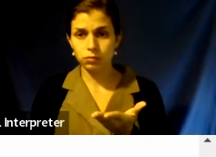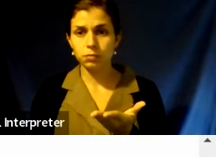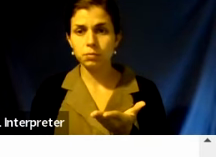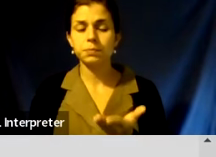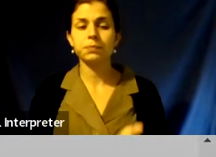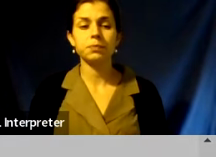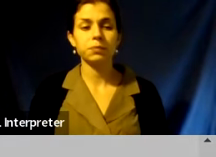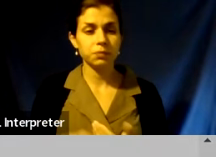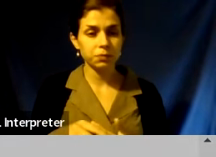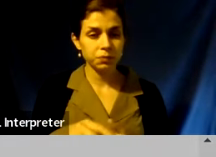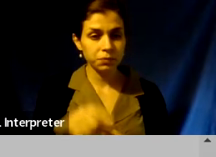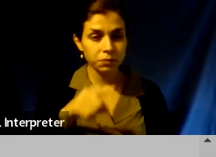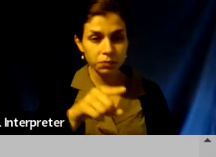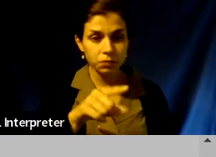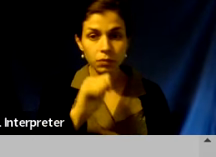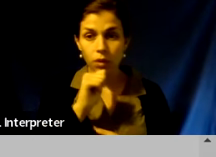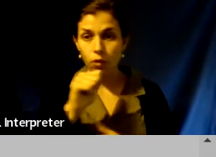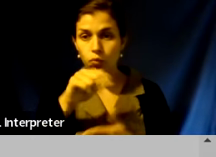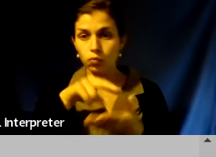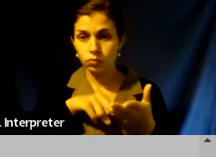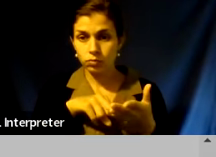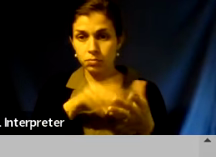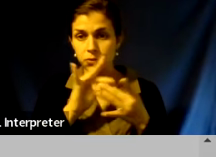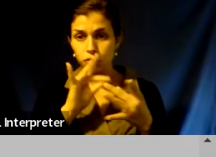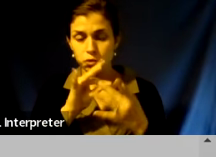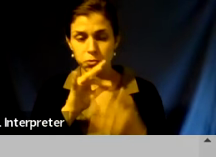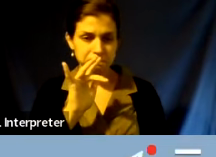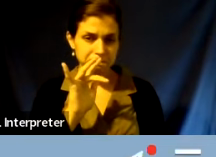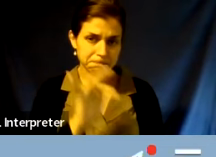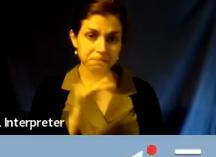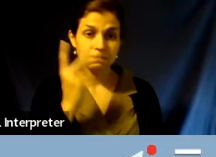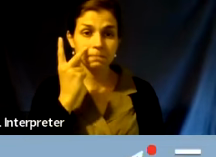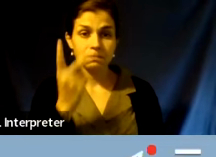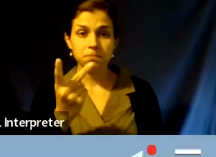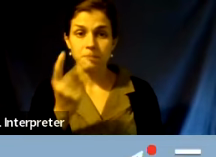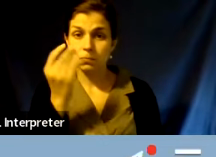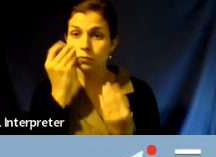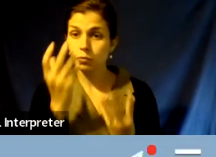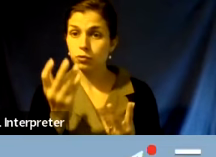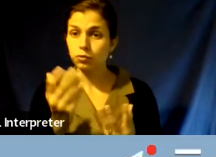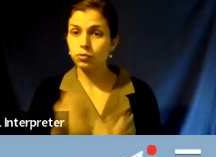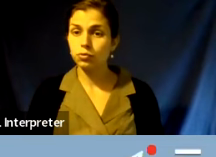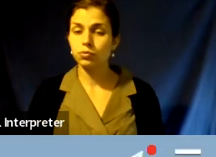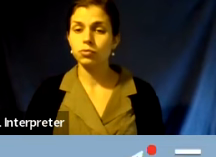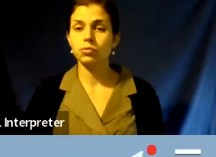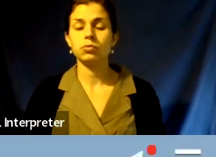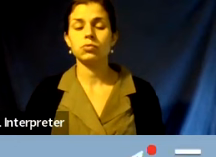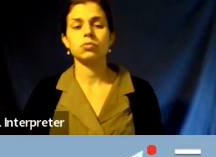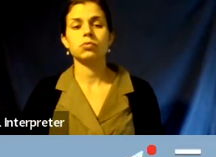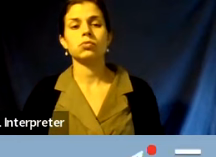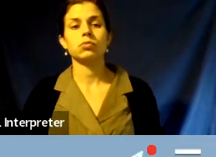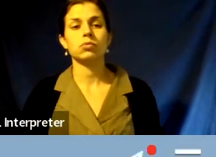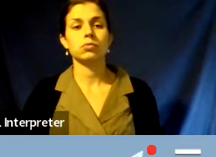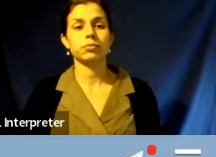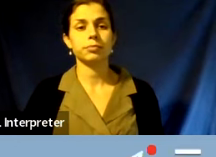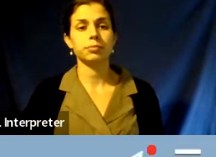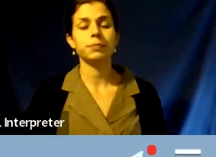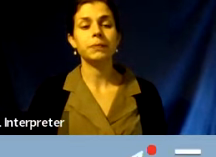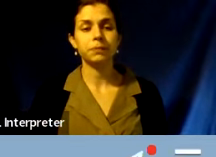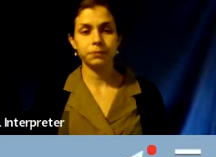unread messages, I can see information from my school or from the school district about